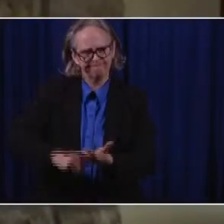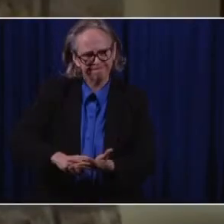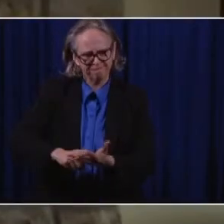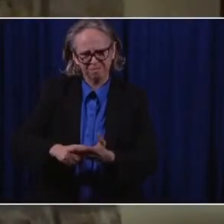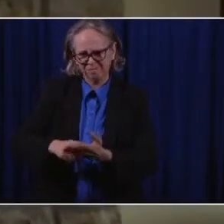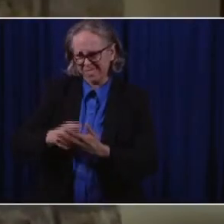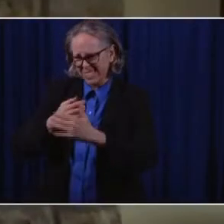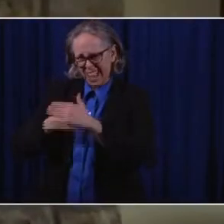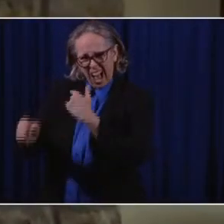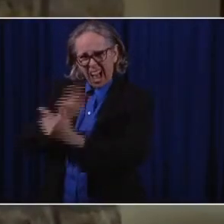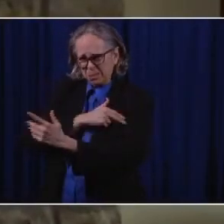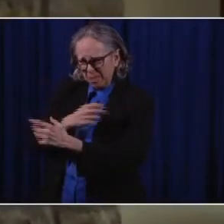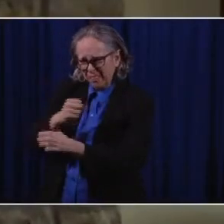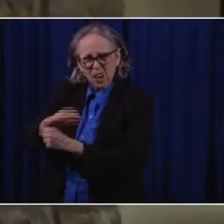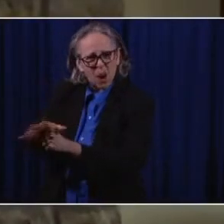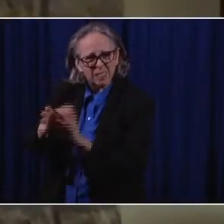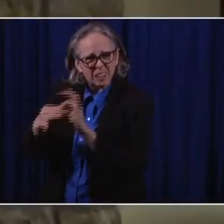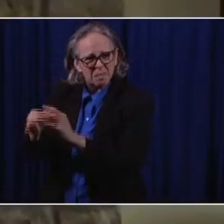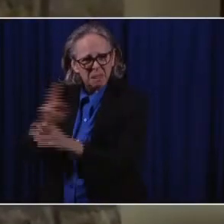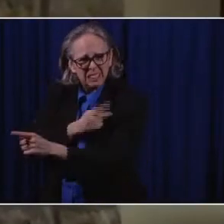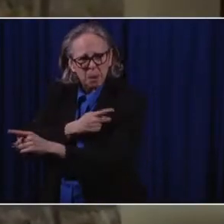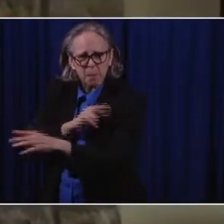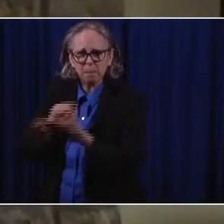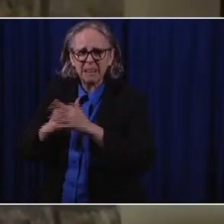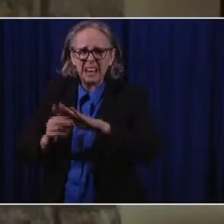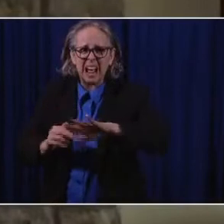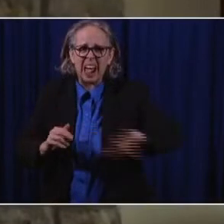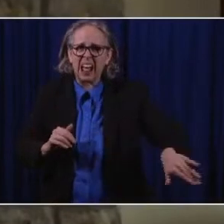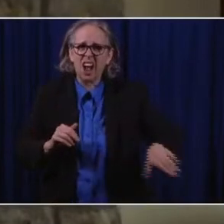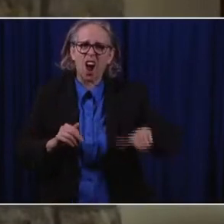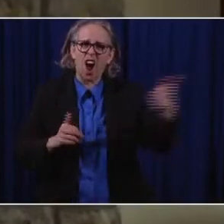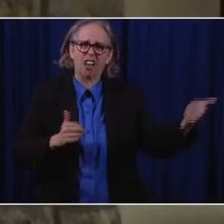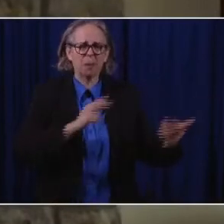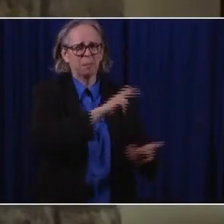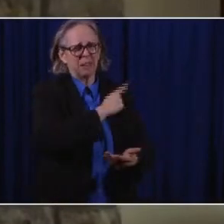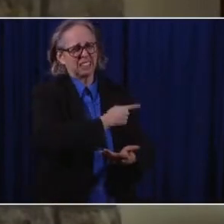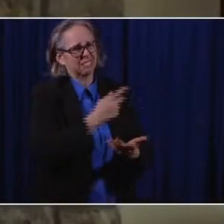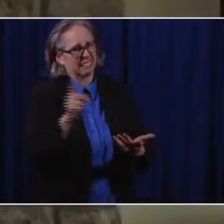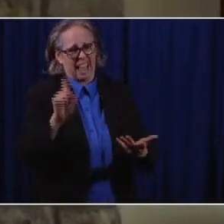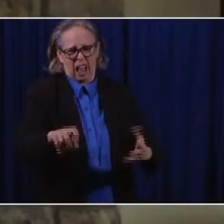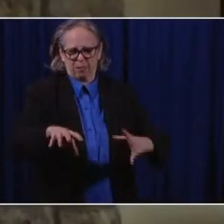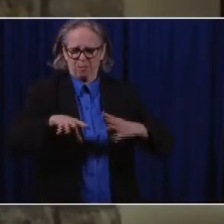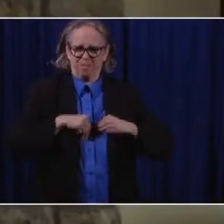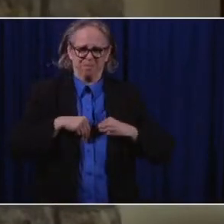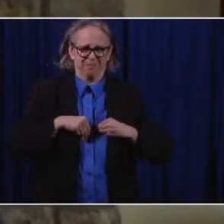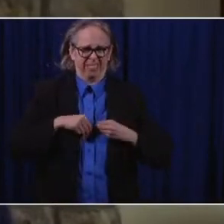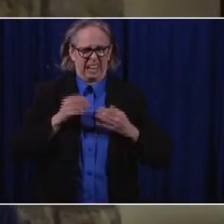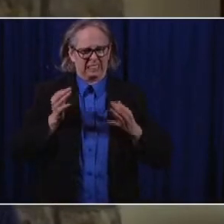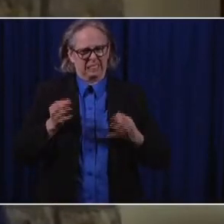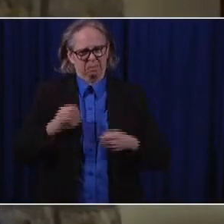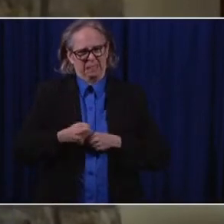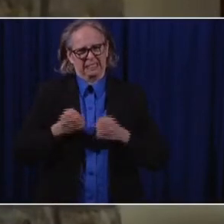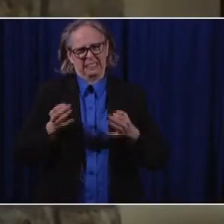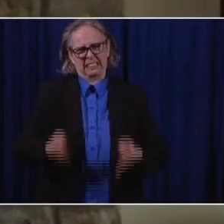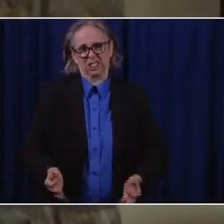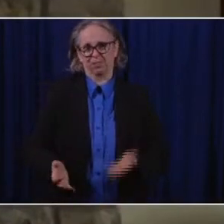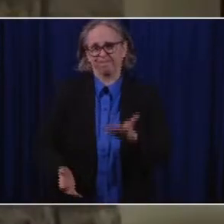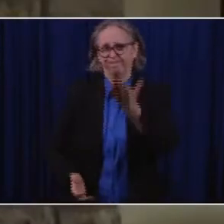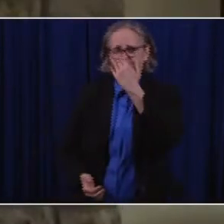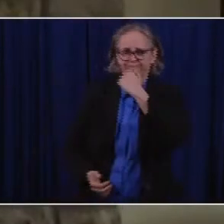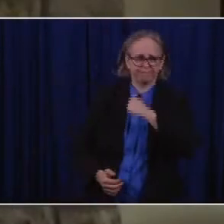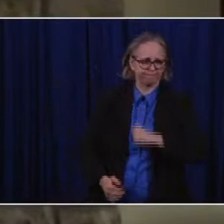Next question is from Dan DeRose at WOIO in Cleveland. Happy Thanksgiving to you and yours, Governor.